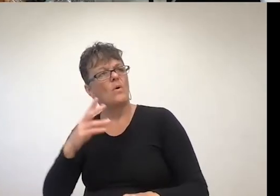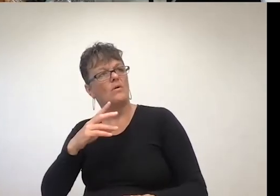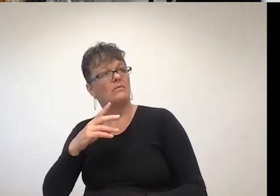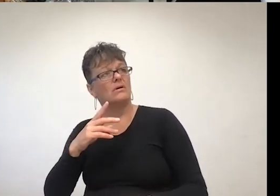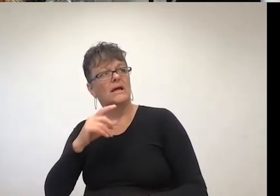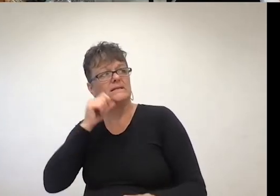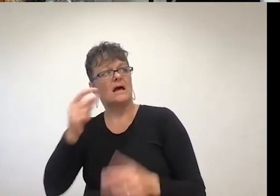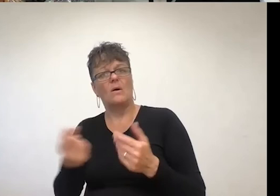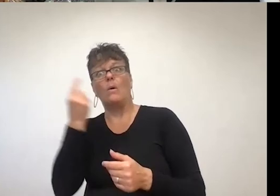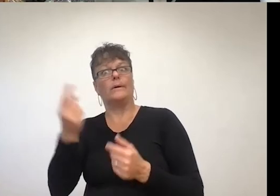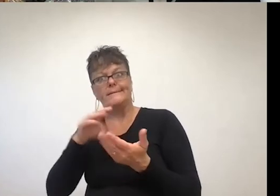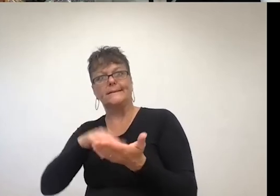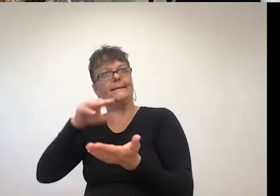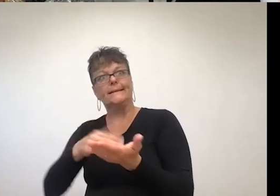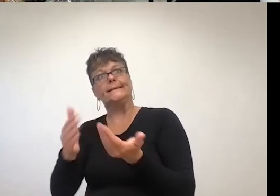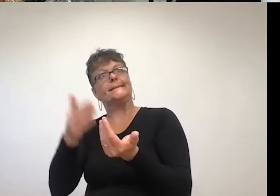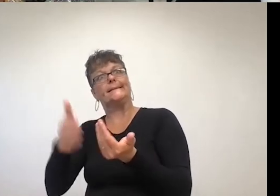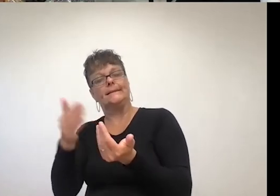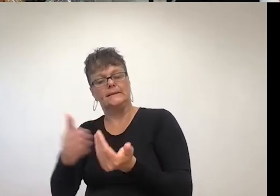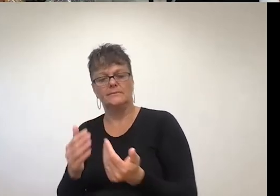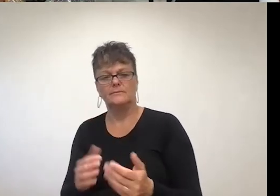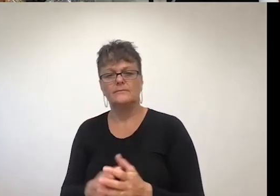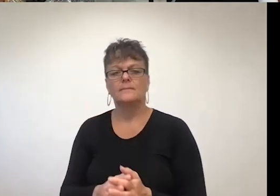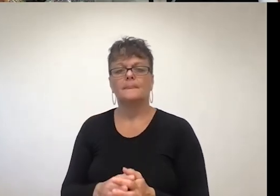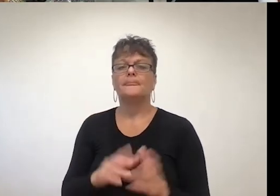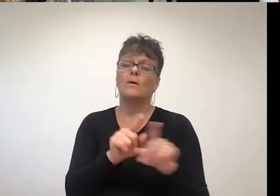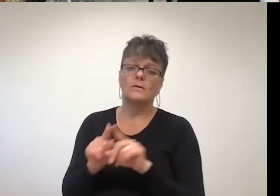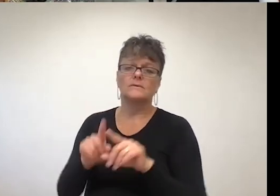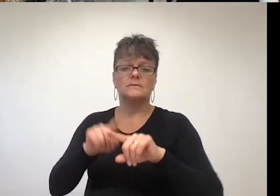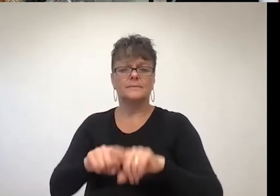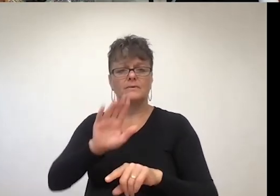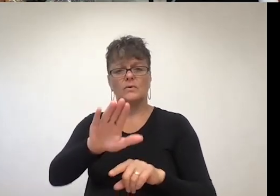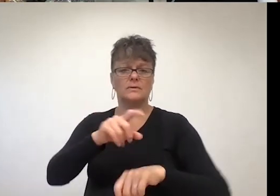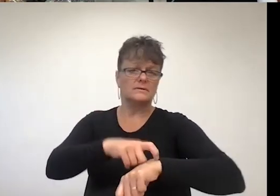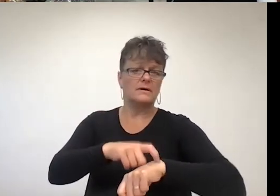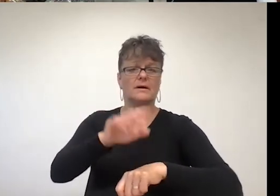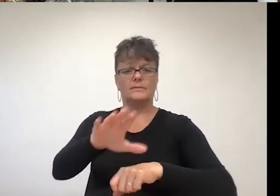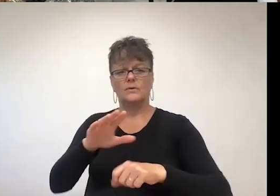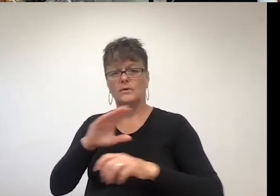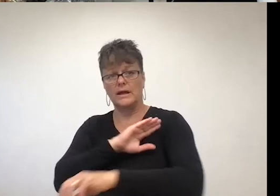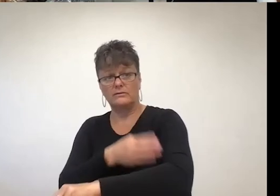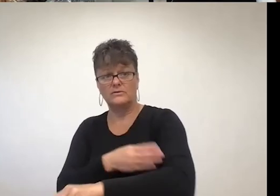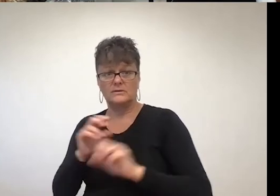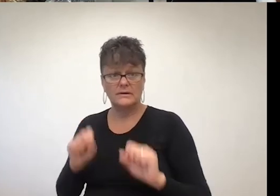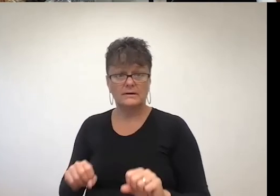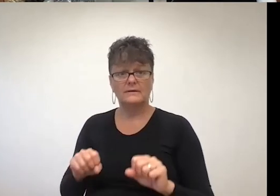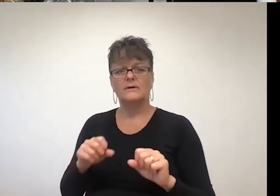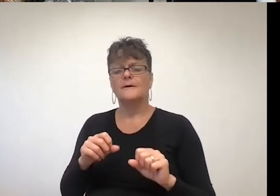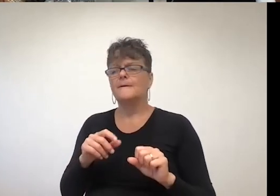own time and energy allows you to do, if you can collate some ideas,